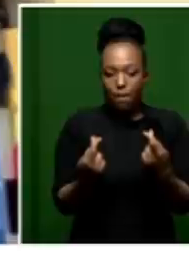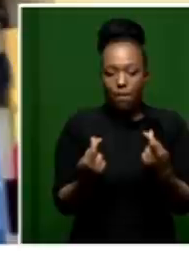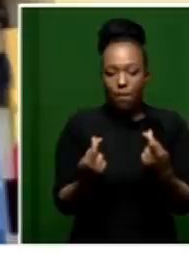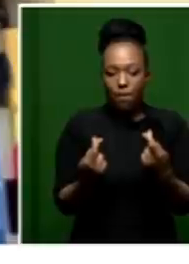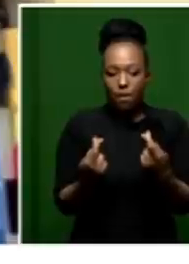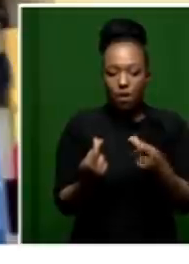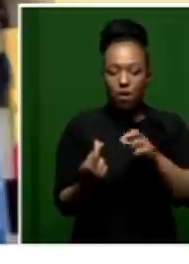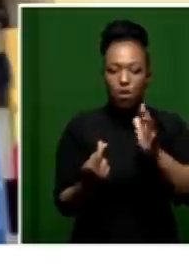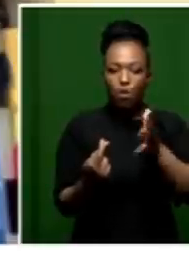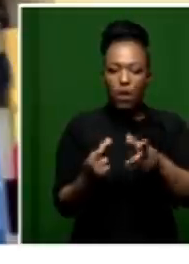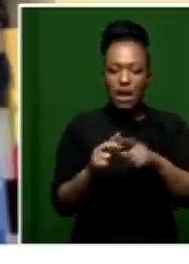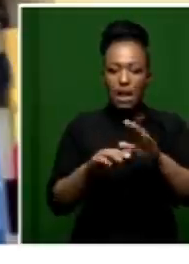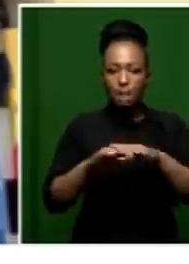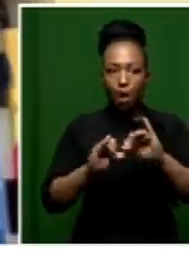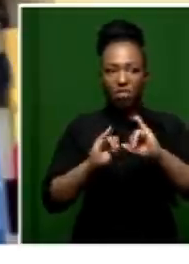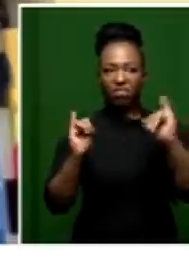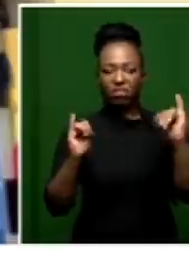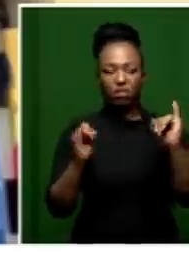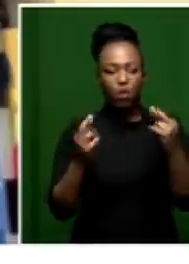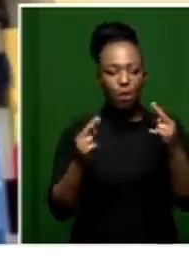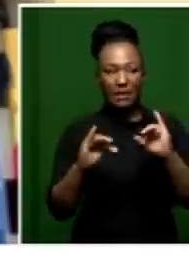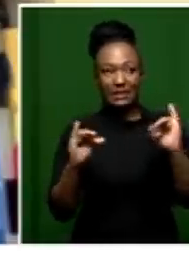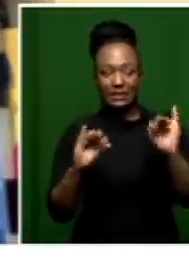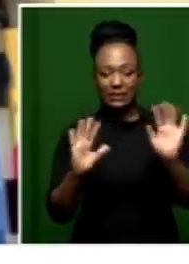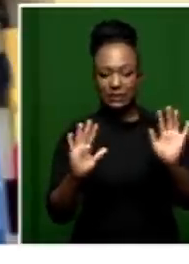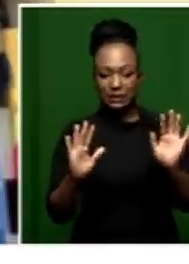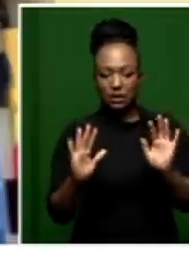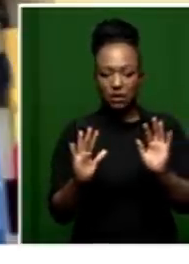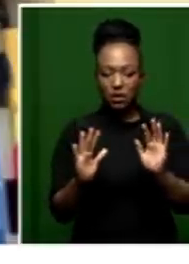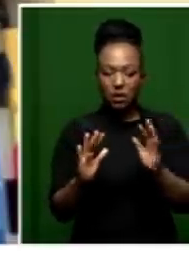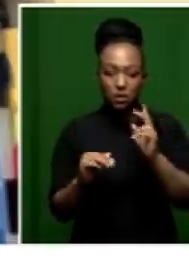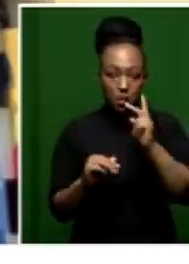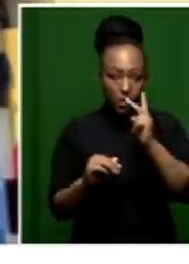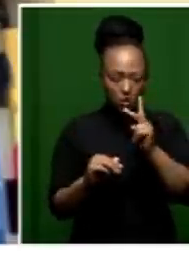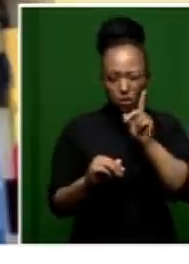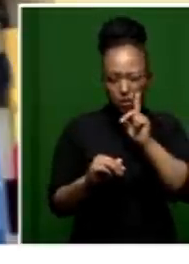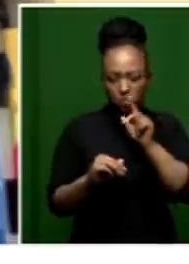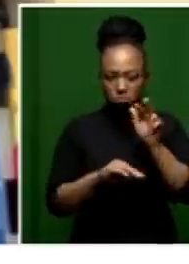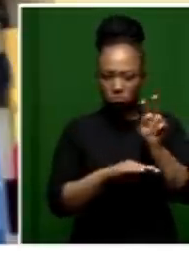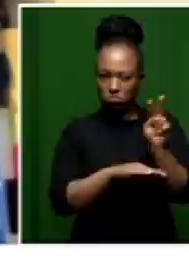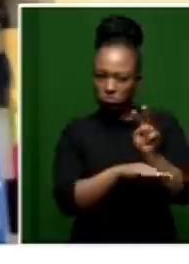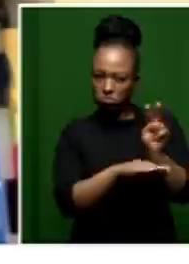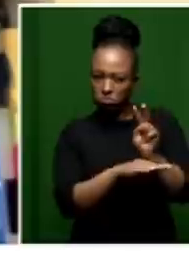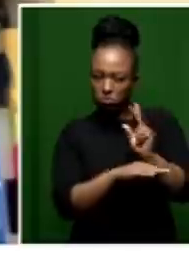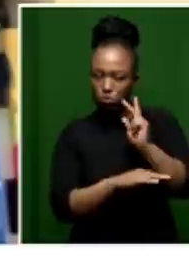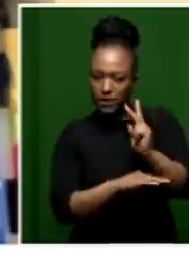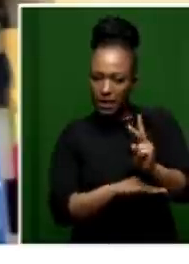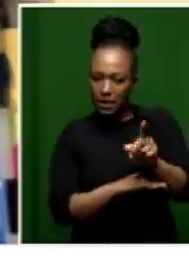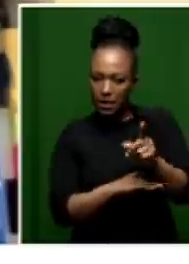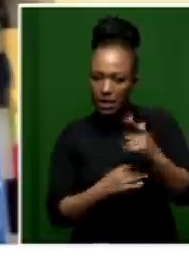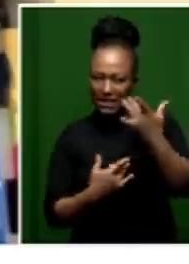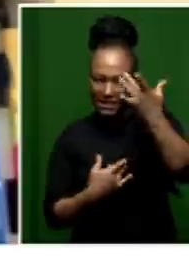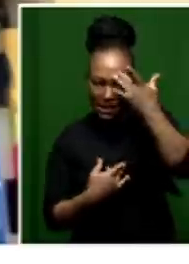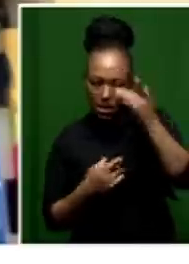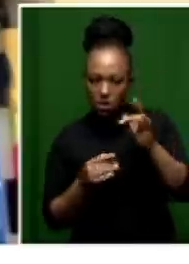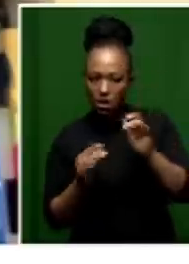much less disease severity, yeah. And that's what we're going to have to be looking very, very quick and very, very